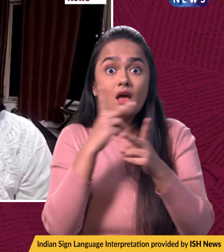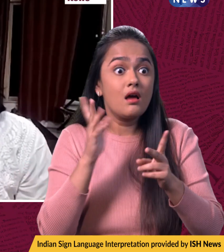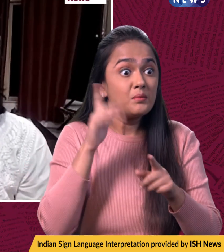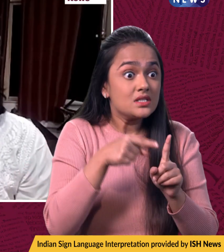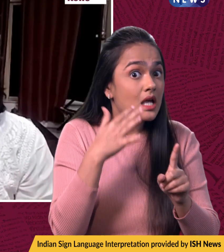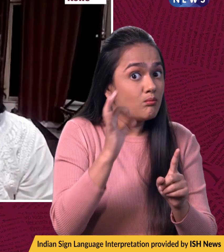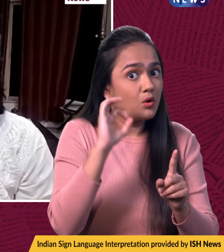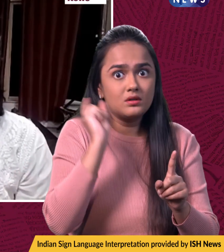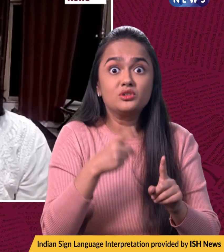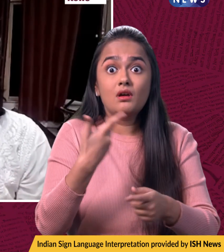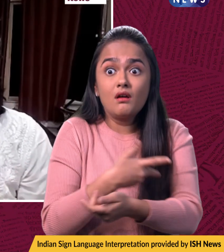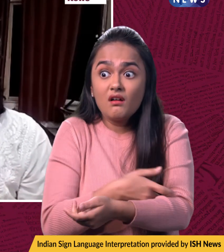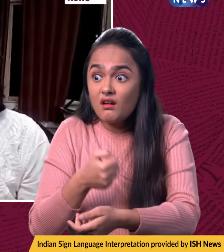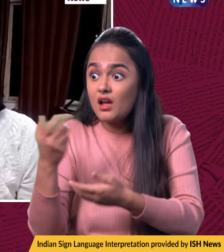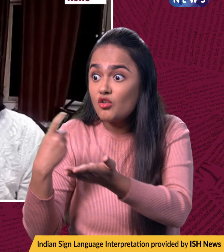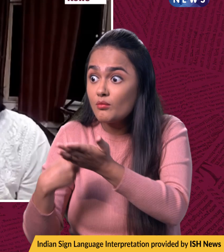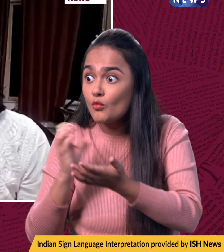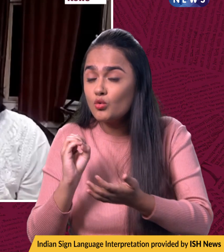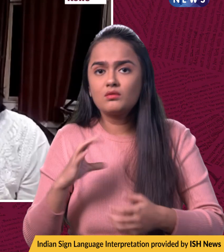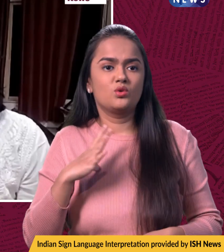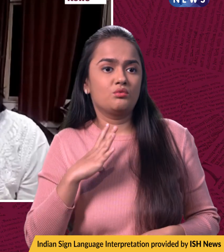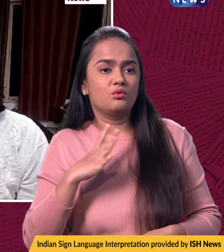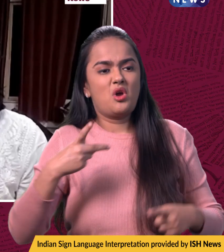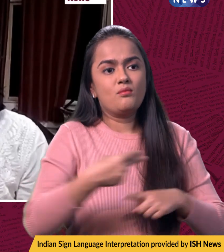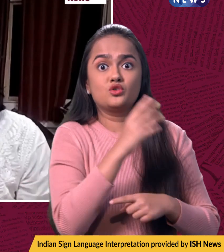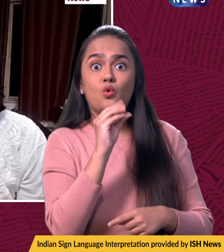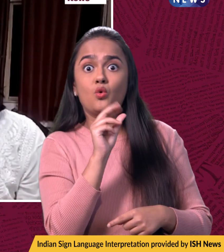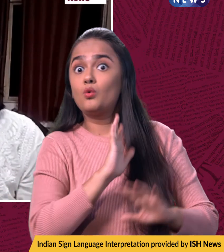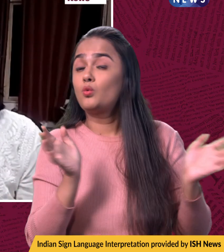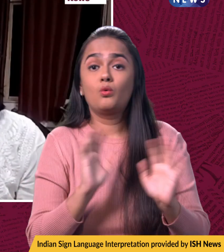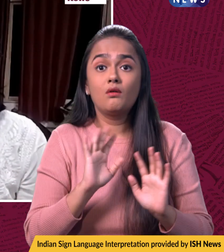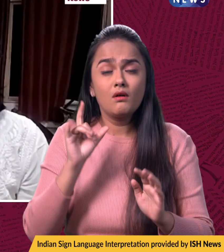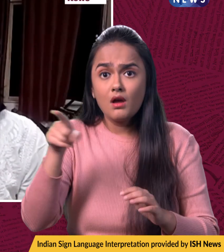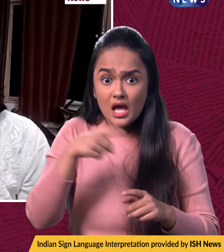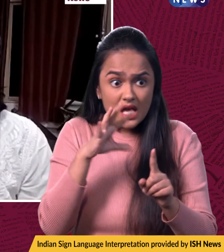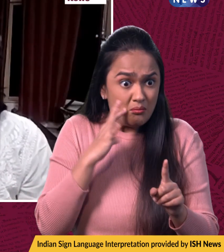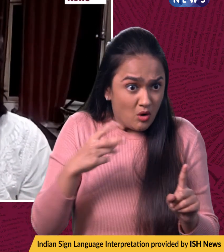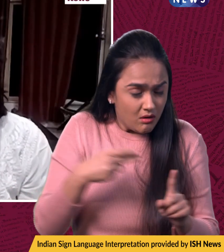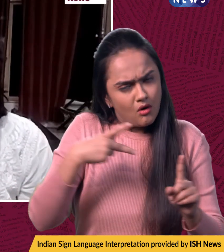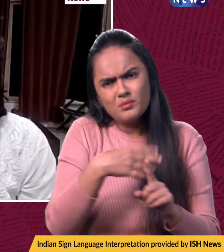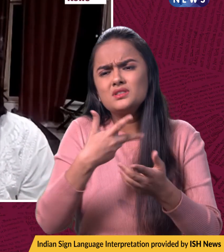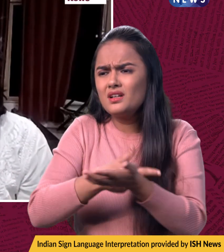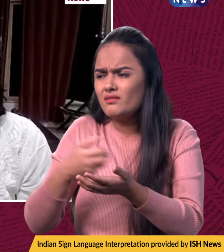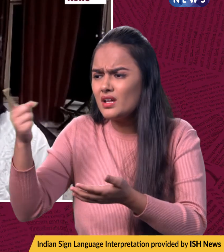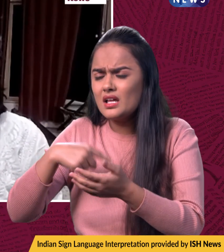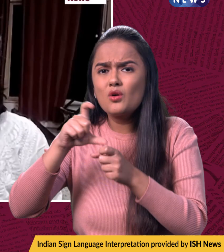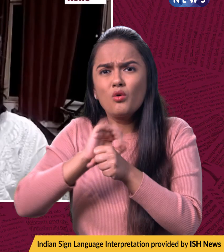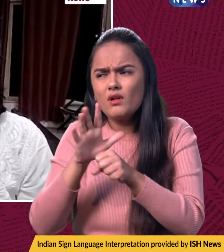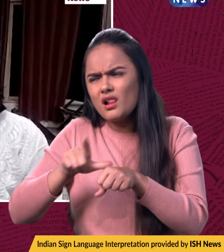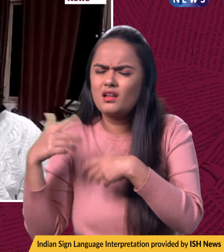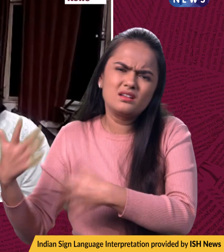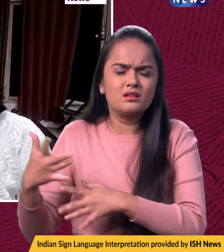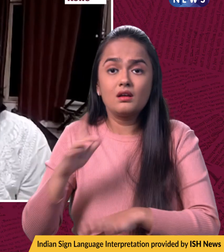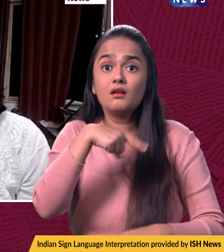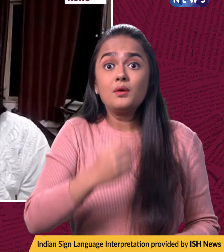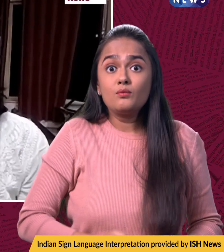be delayed for the lack of tests. Asymptomatic patients undergoing surgical or non-surgical invasive procedures, including pregnant